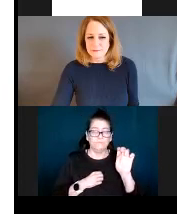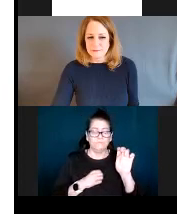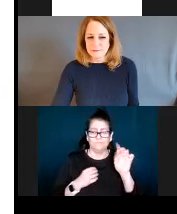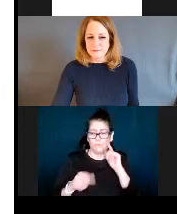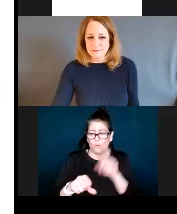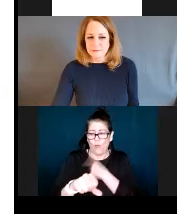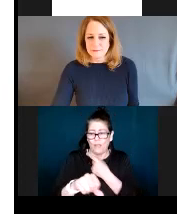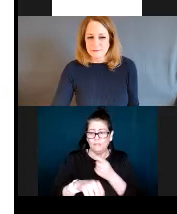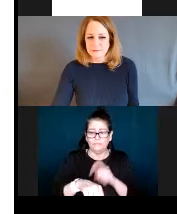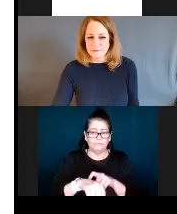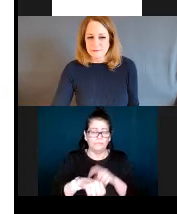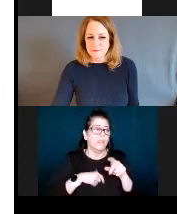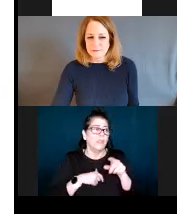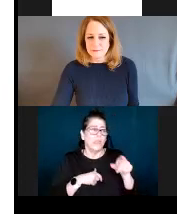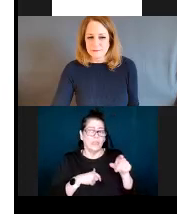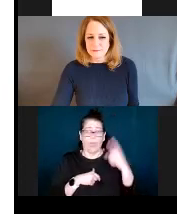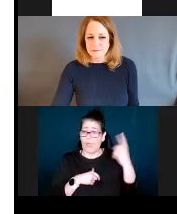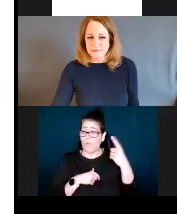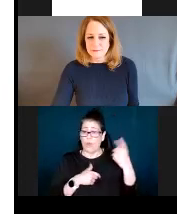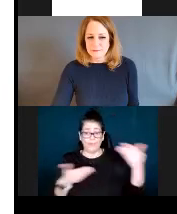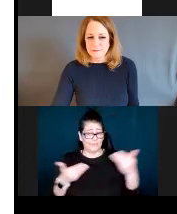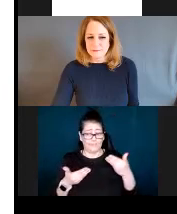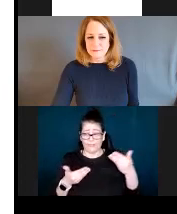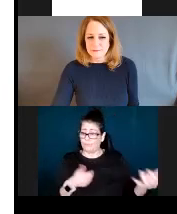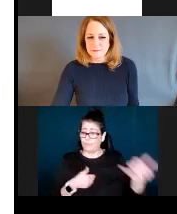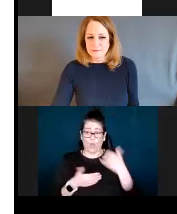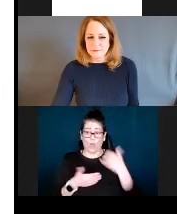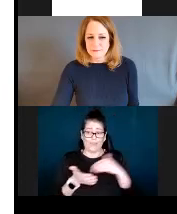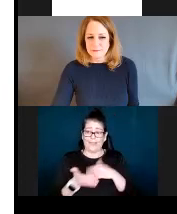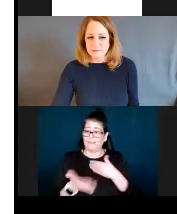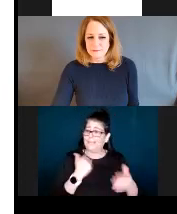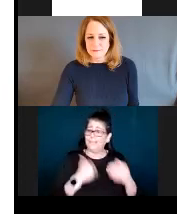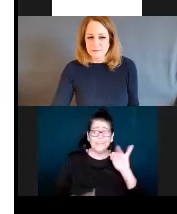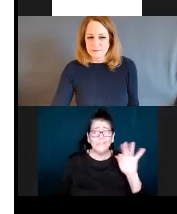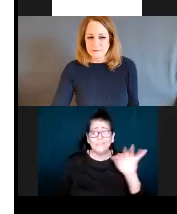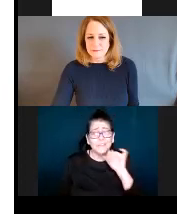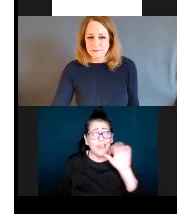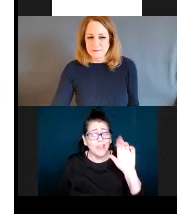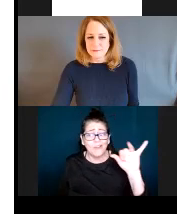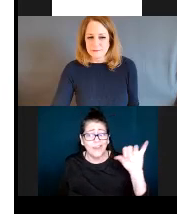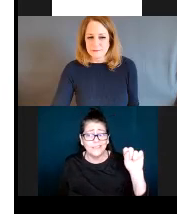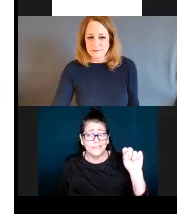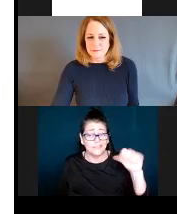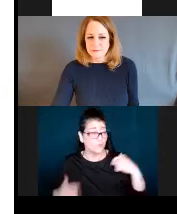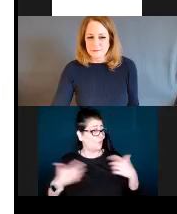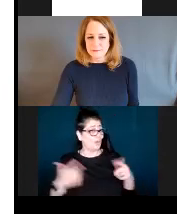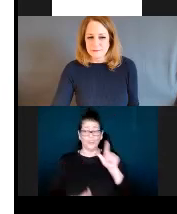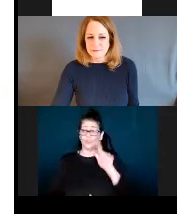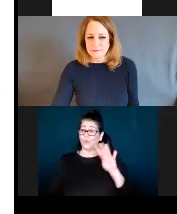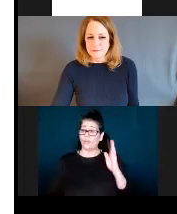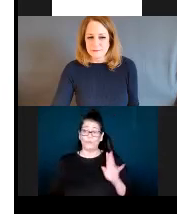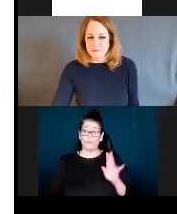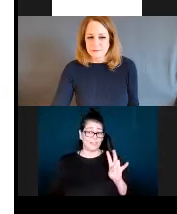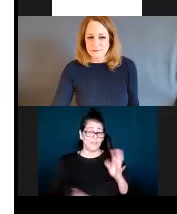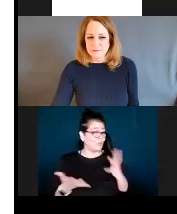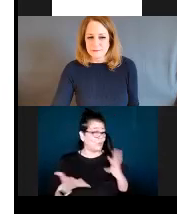if they weren't in crisis. I was like, we're here. This is a 24-hour line. We're here to help you. It might not be me, but someone will answer